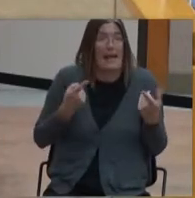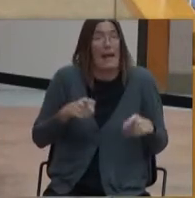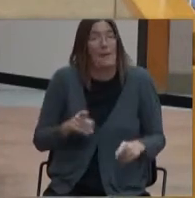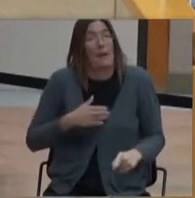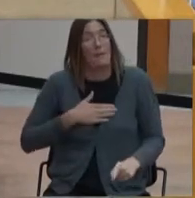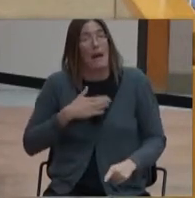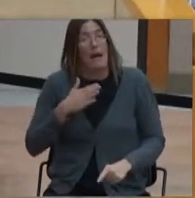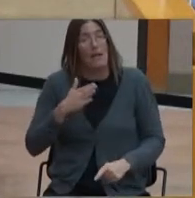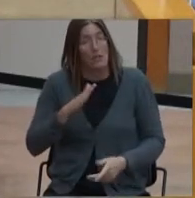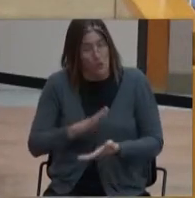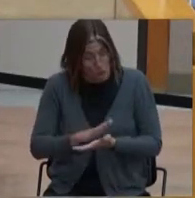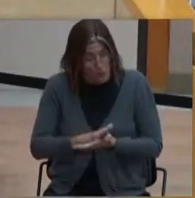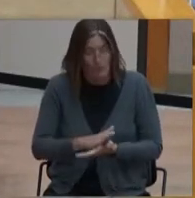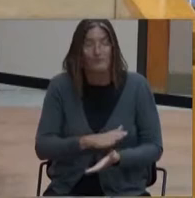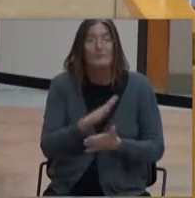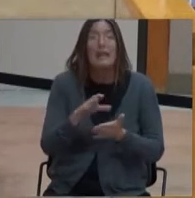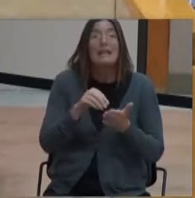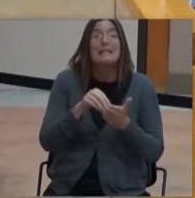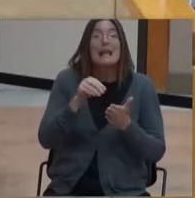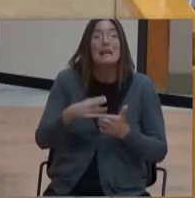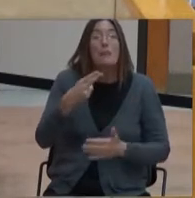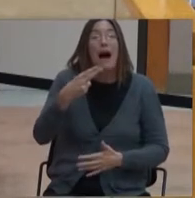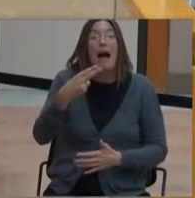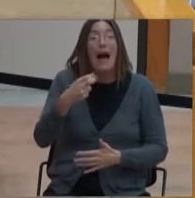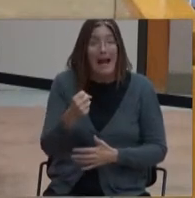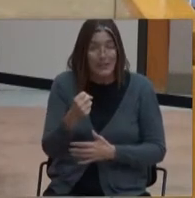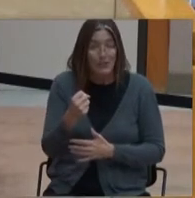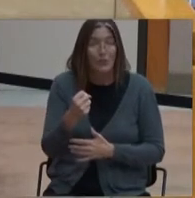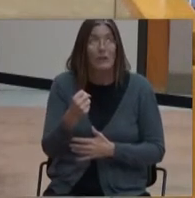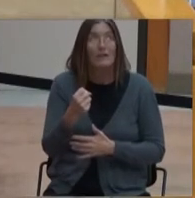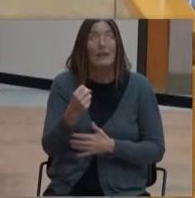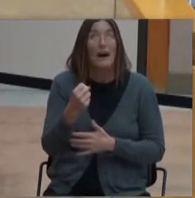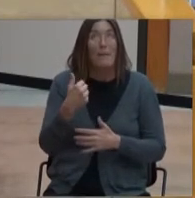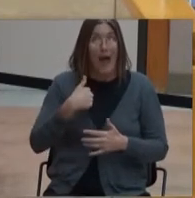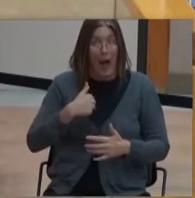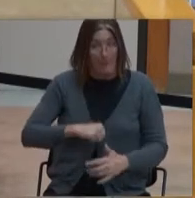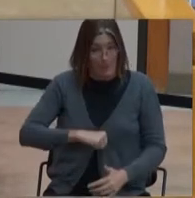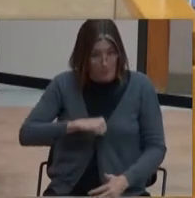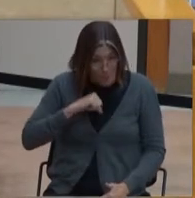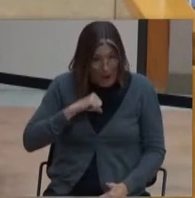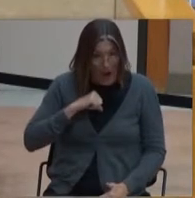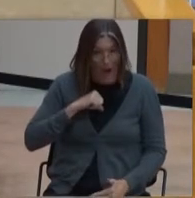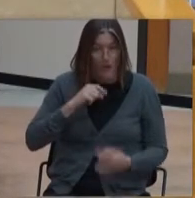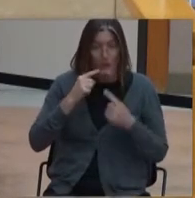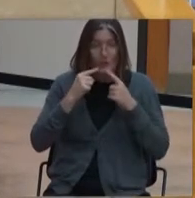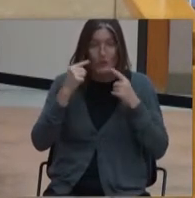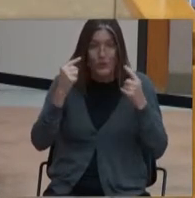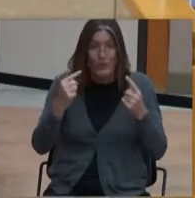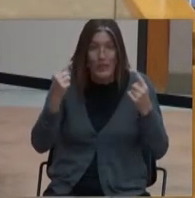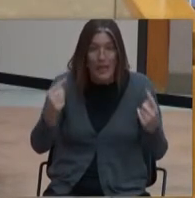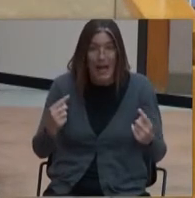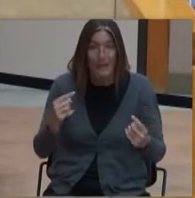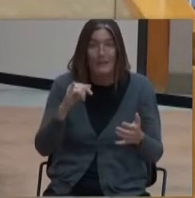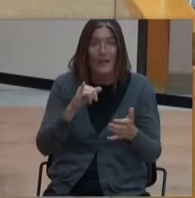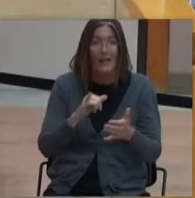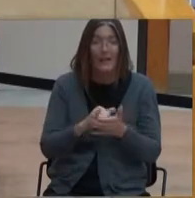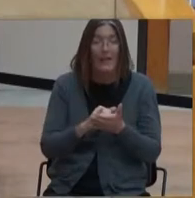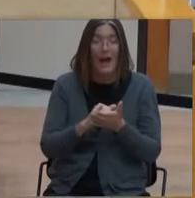Saddleback High School IB student, I am proud to formally announce that 100% of our coherent, hardworking